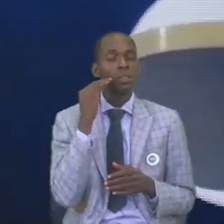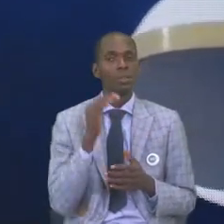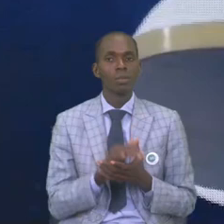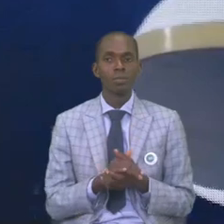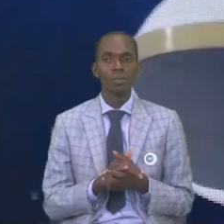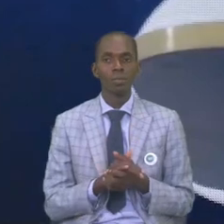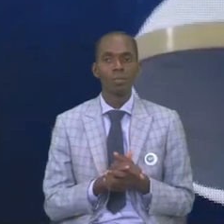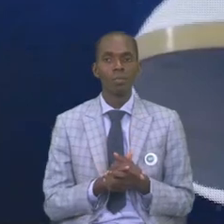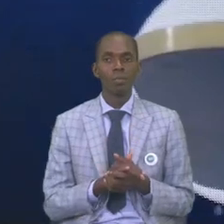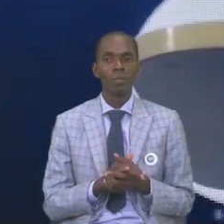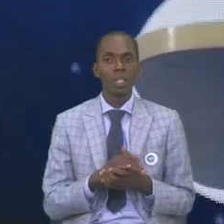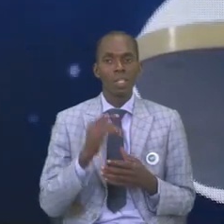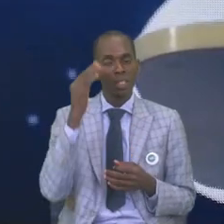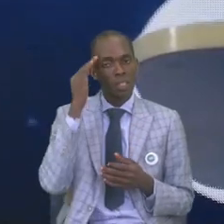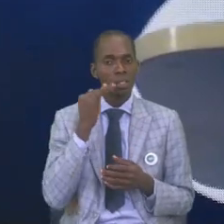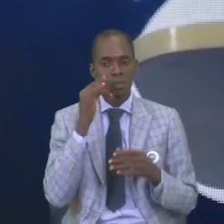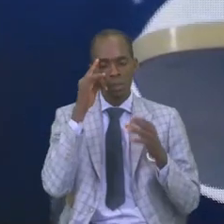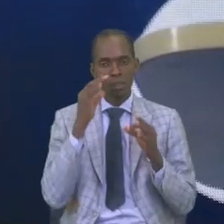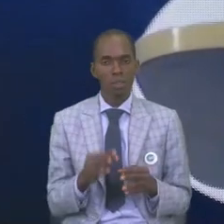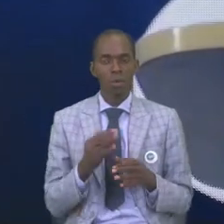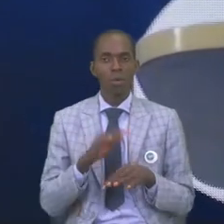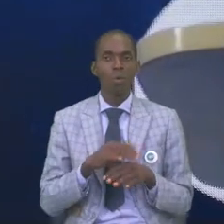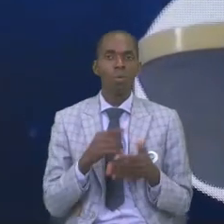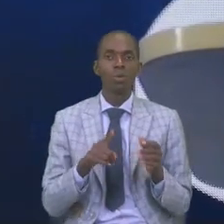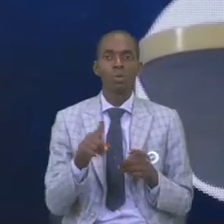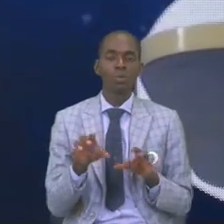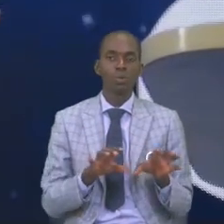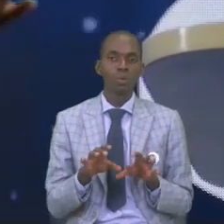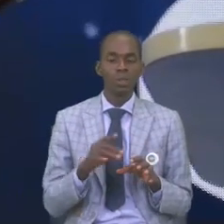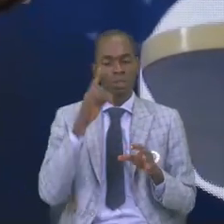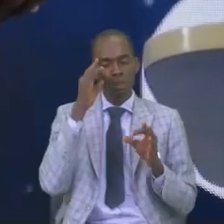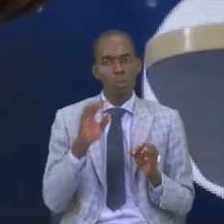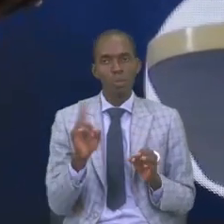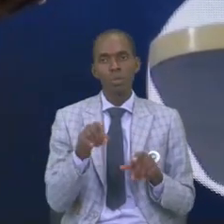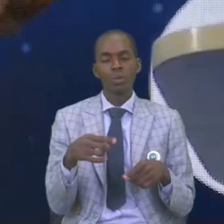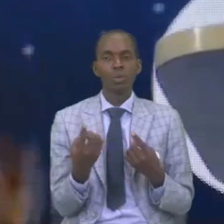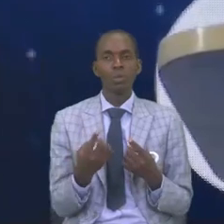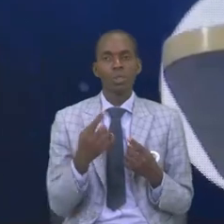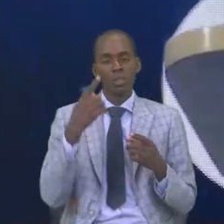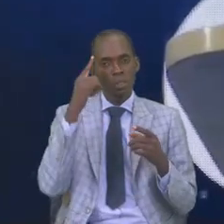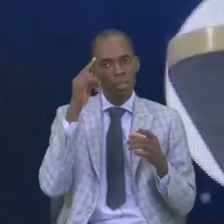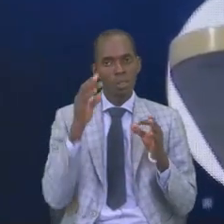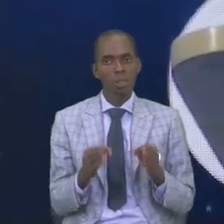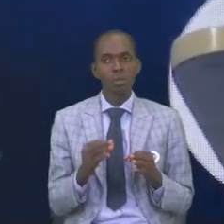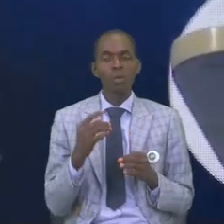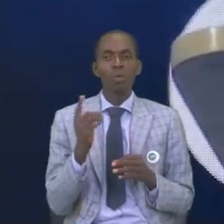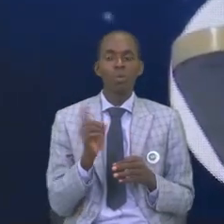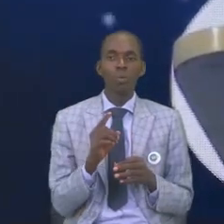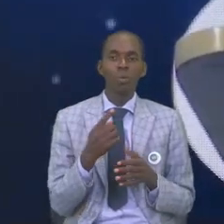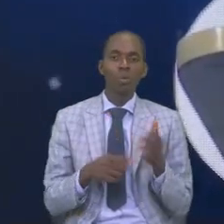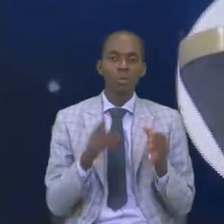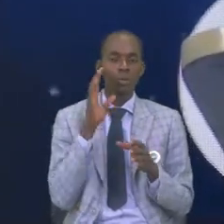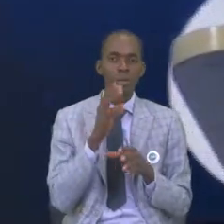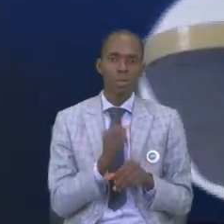it determines what you do. It determines where you go. It determines what you accomplish. The